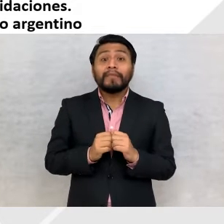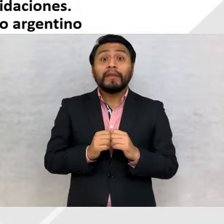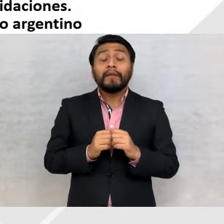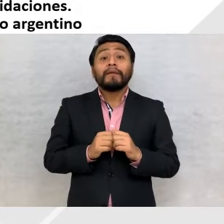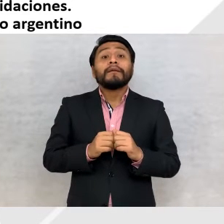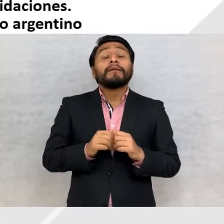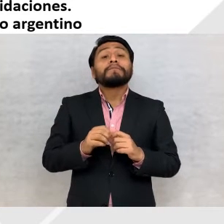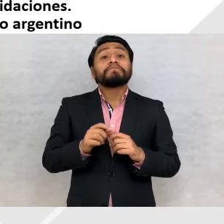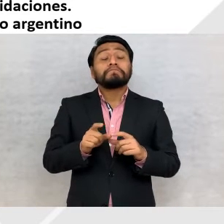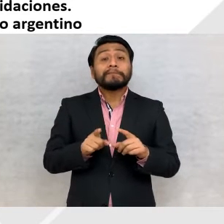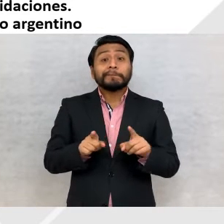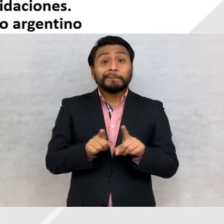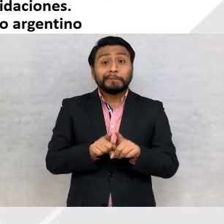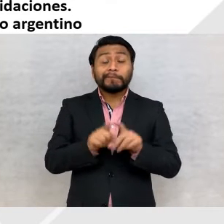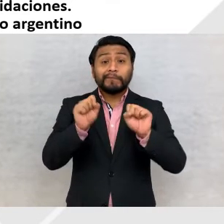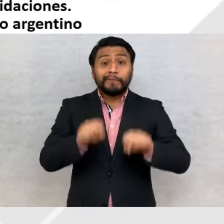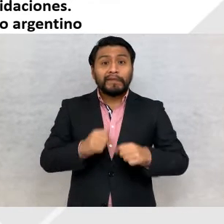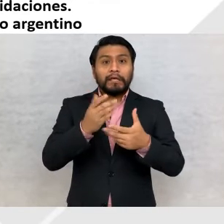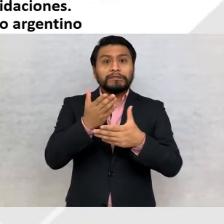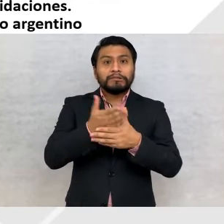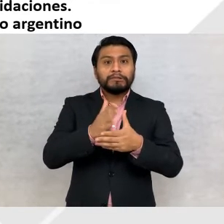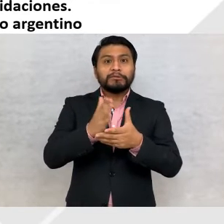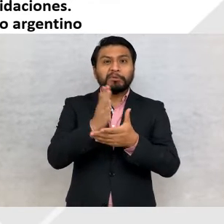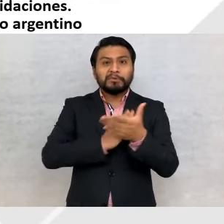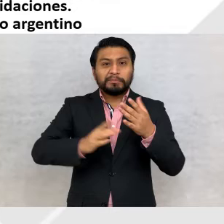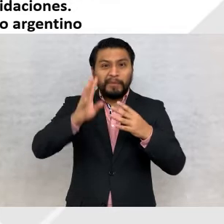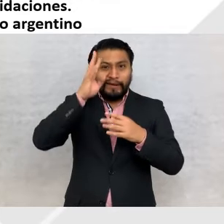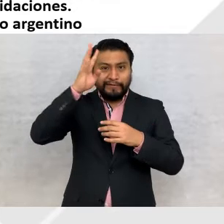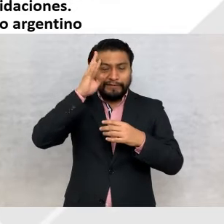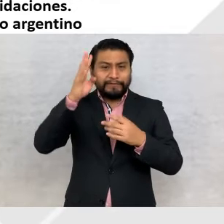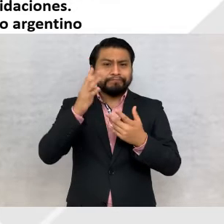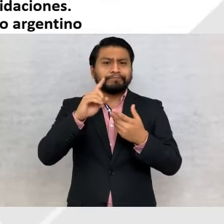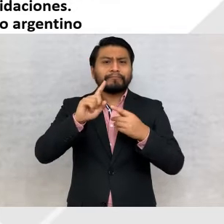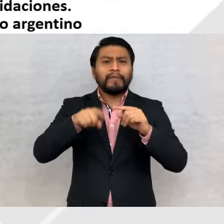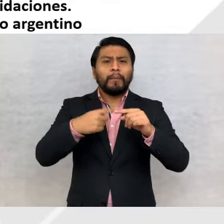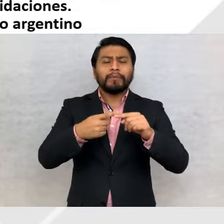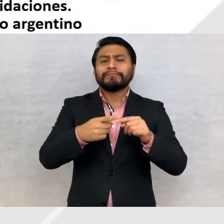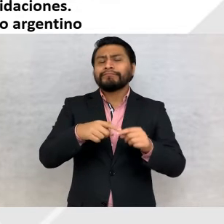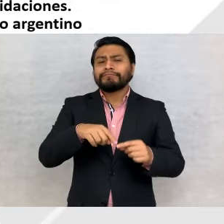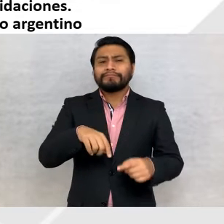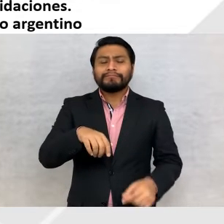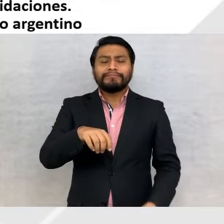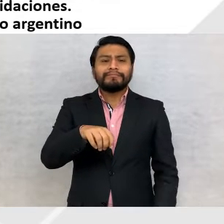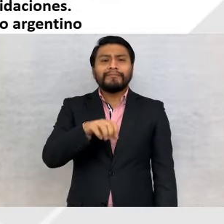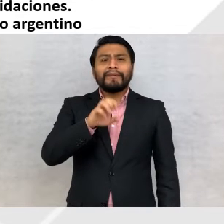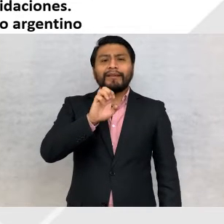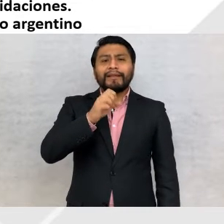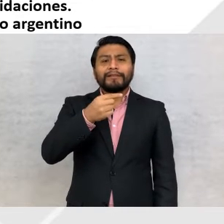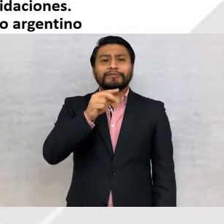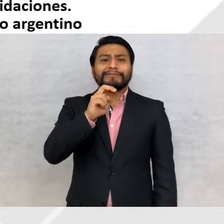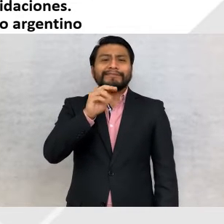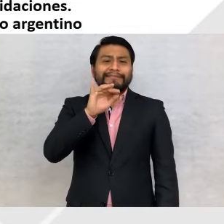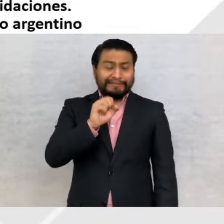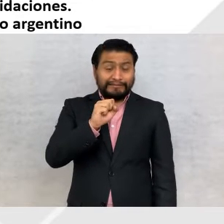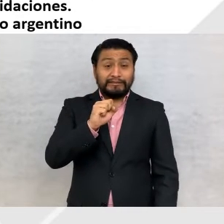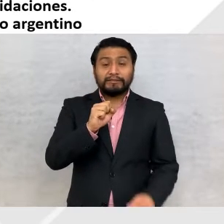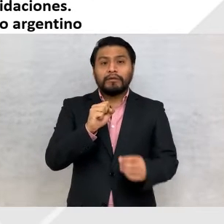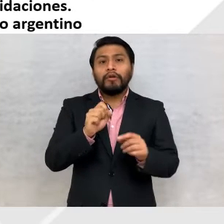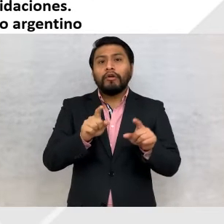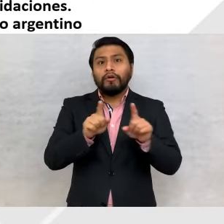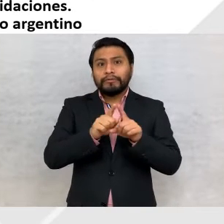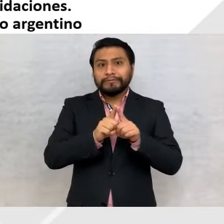and contribute some ideas regarding eugenics and the eugenic aspects